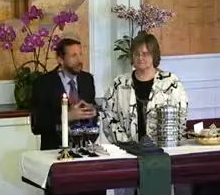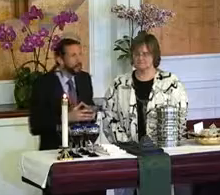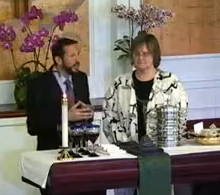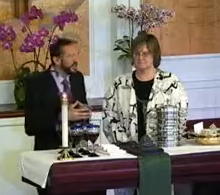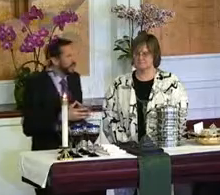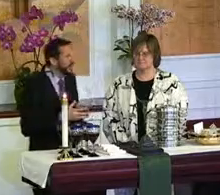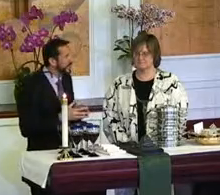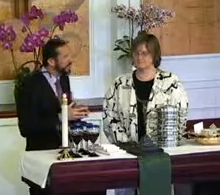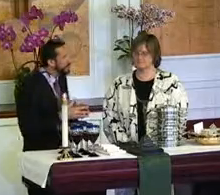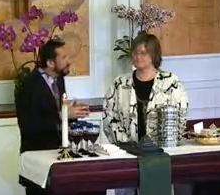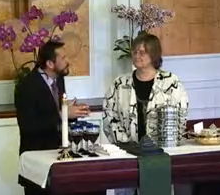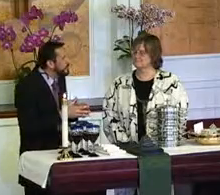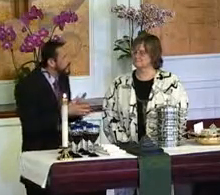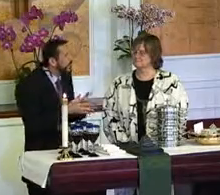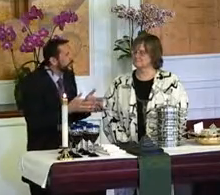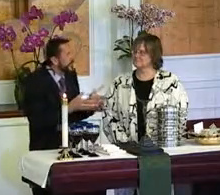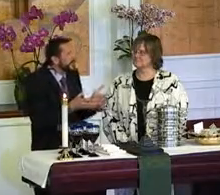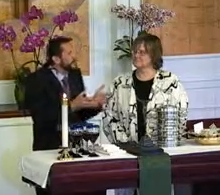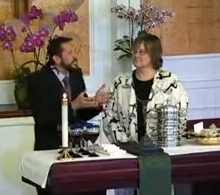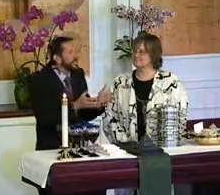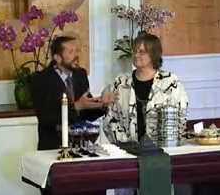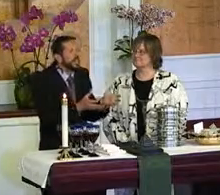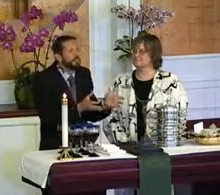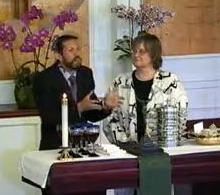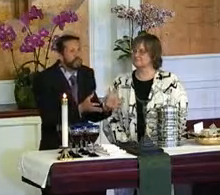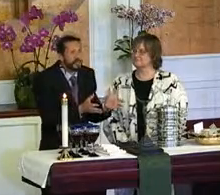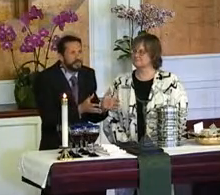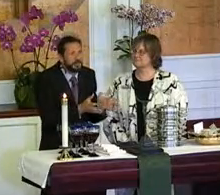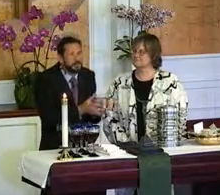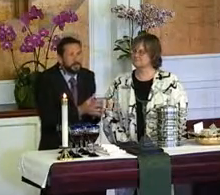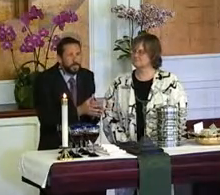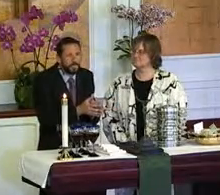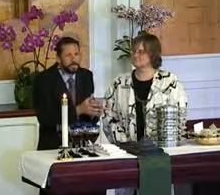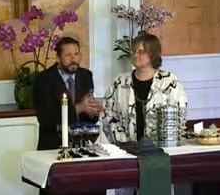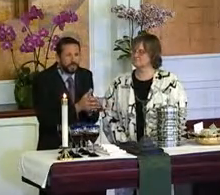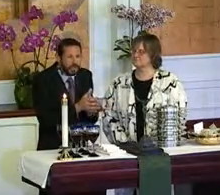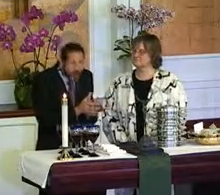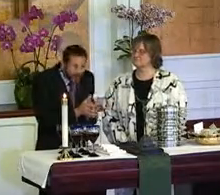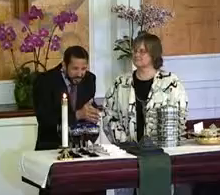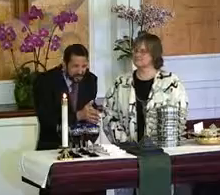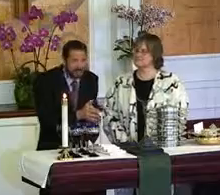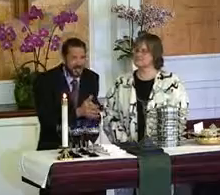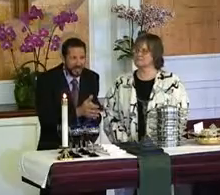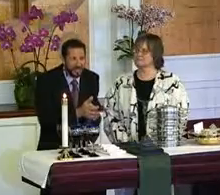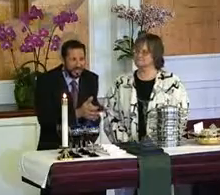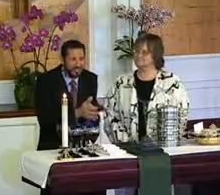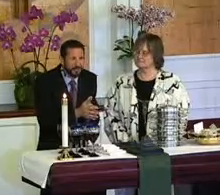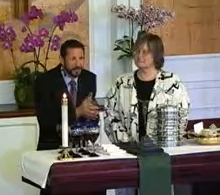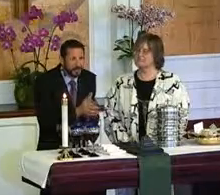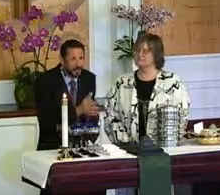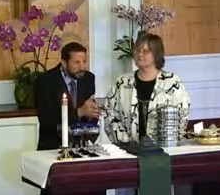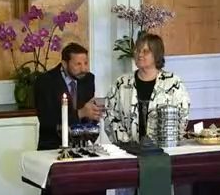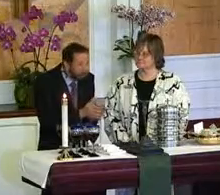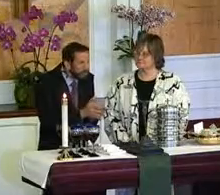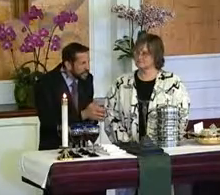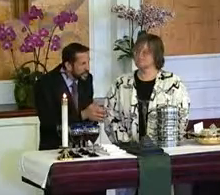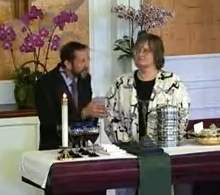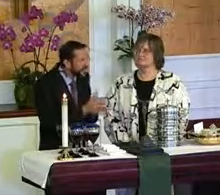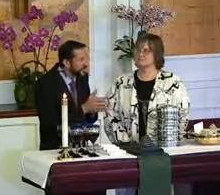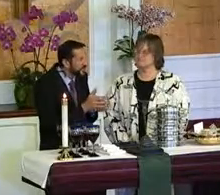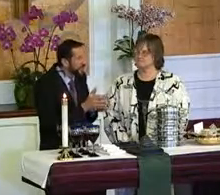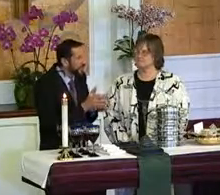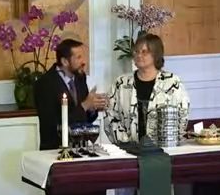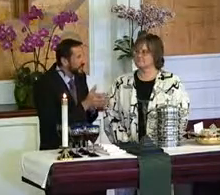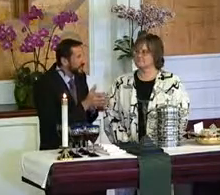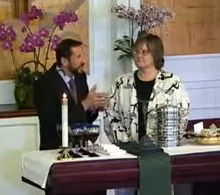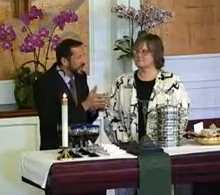life is knowing that even when we feel like there is nothing left to give, the God of our understanding comes alongside